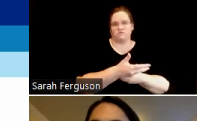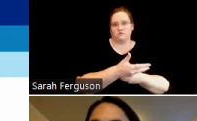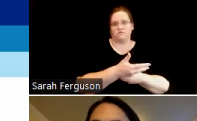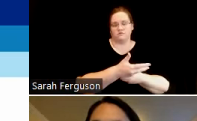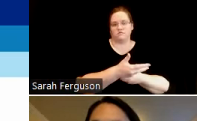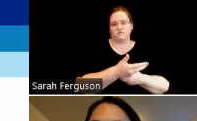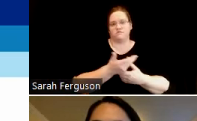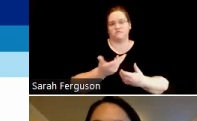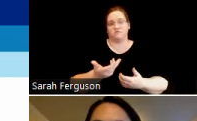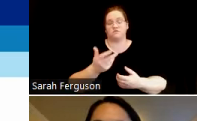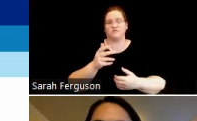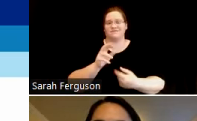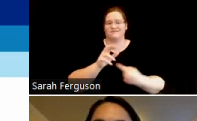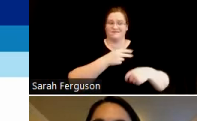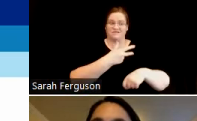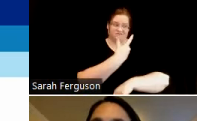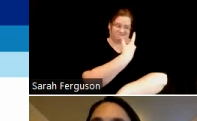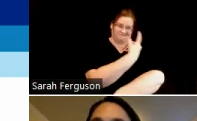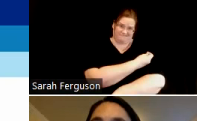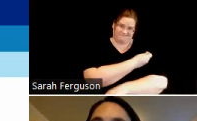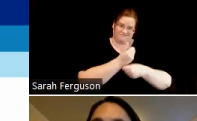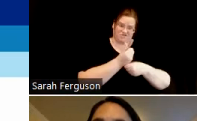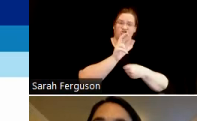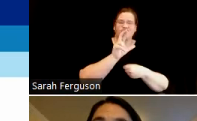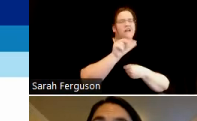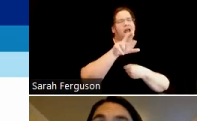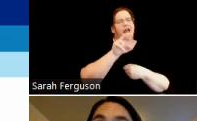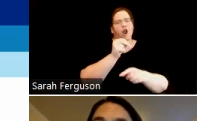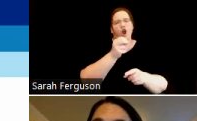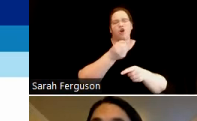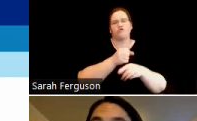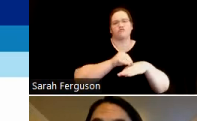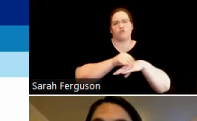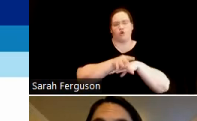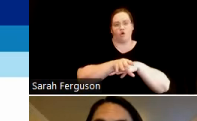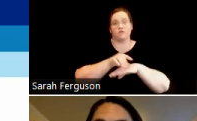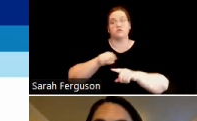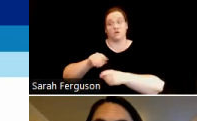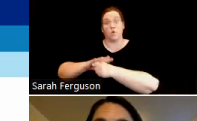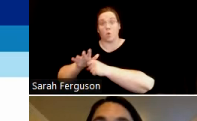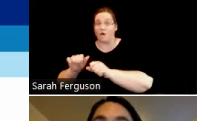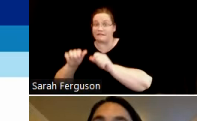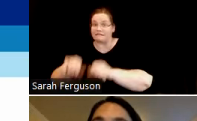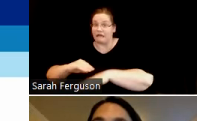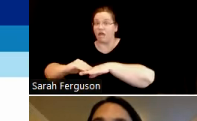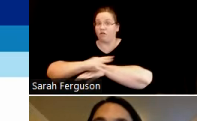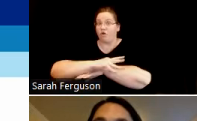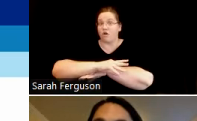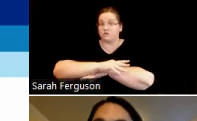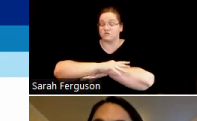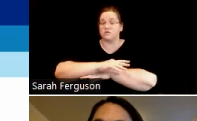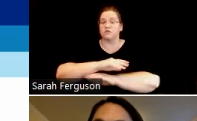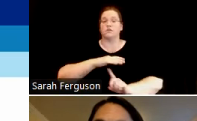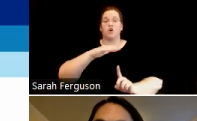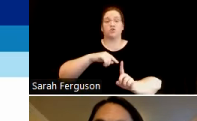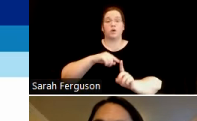chance of the vaccine causing myocarditis, but we know that COVID can also cause myocarditis. A child is